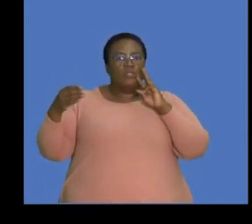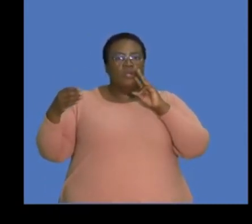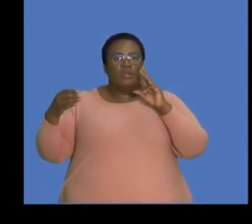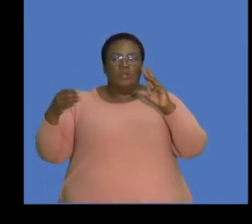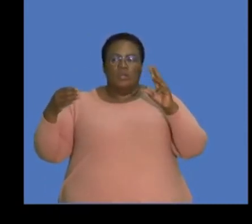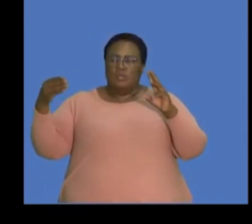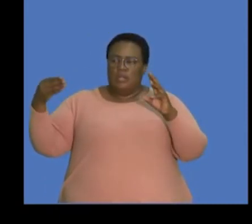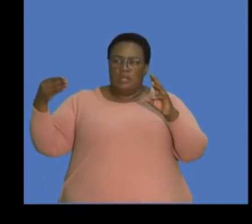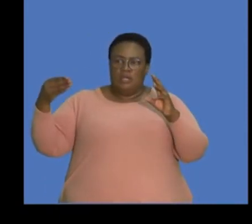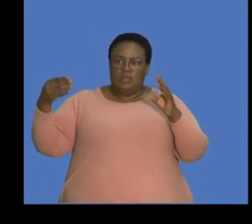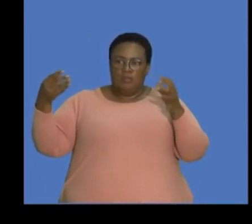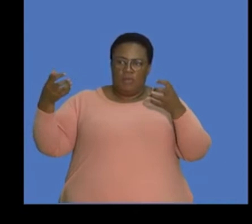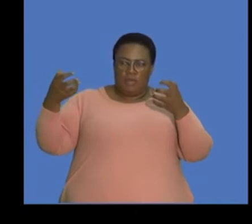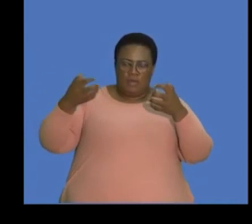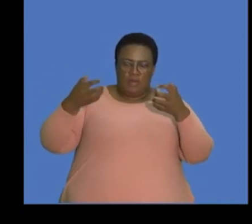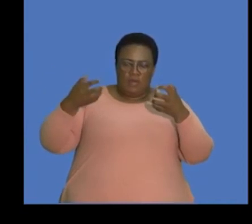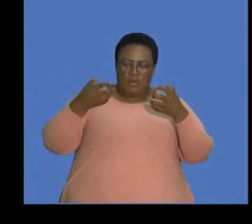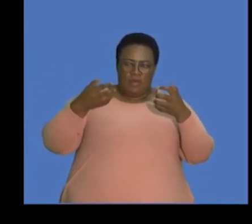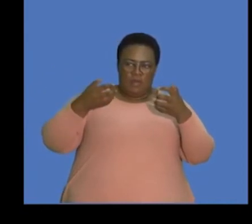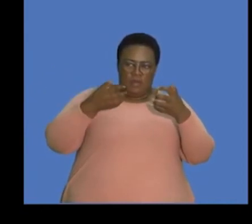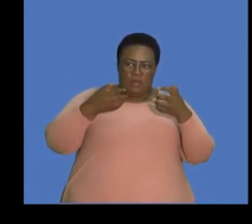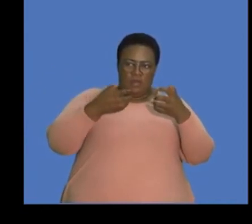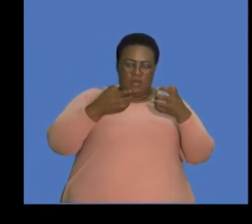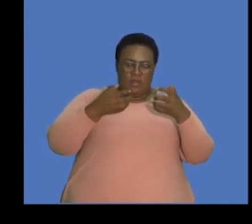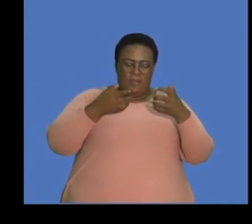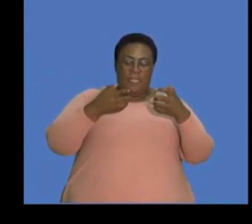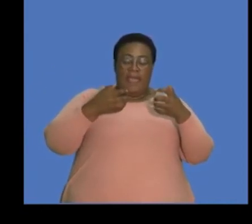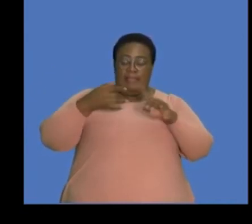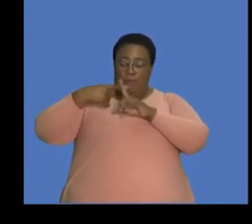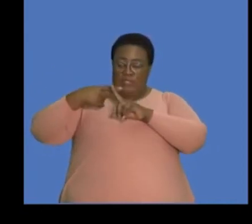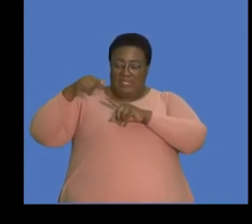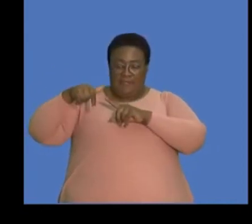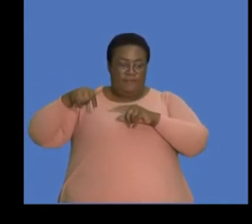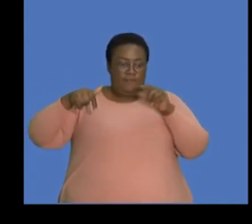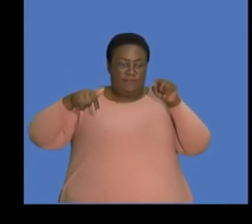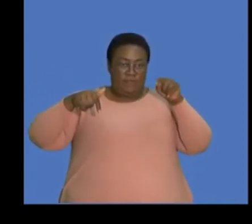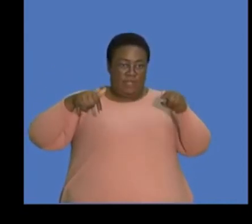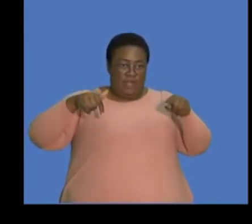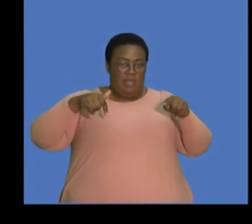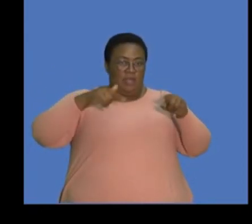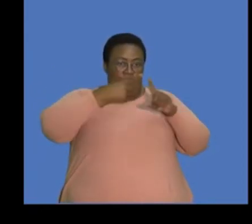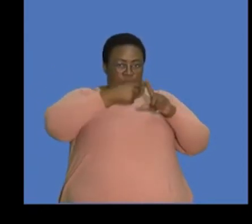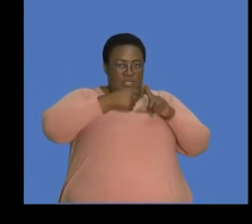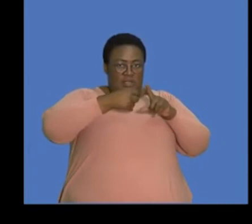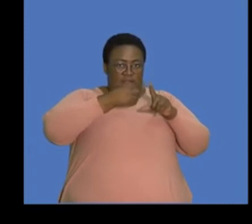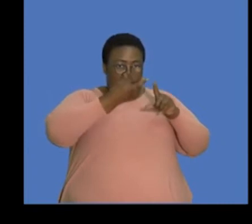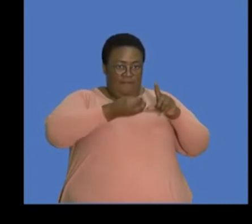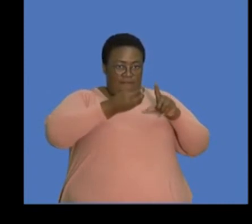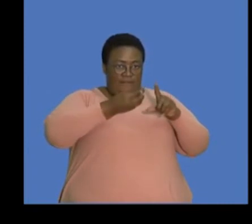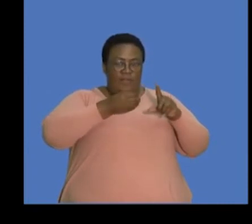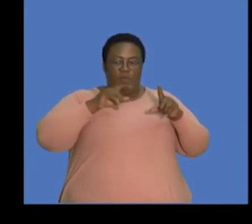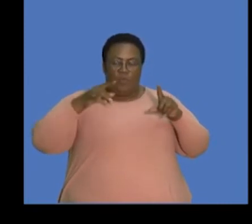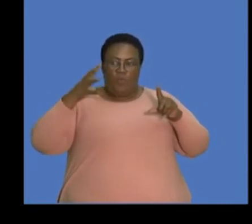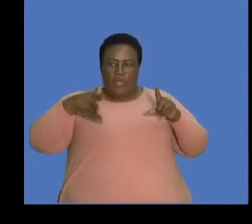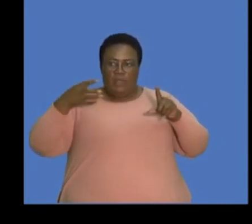positive charges in the comb will actually repel the positive charges in the polar water molecule while attracting the negatives,